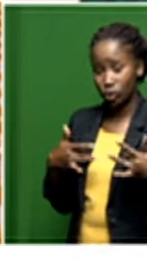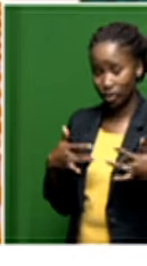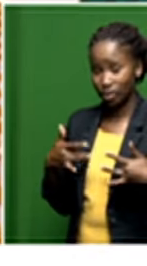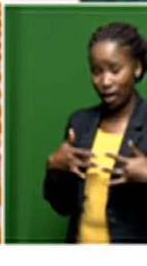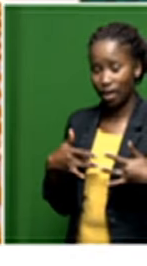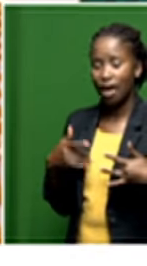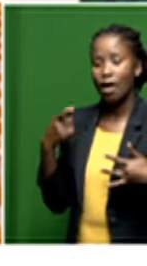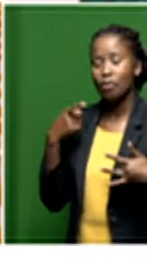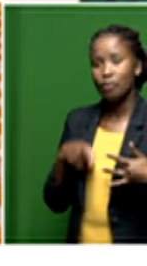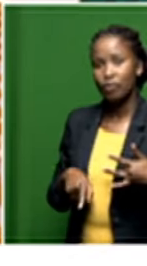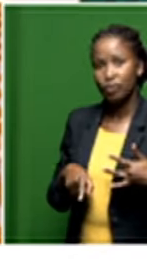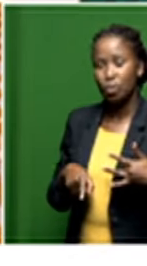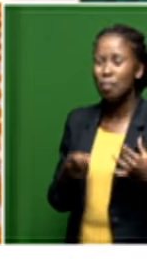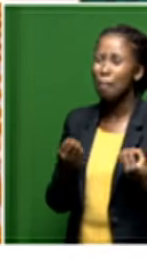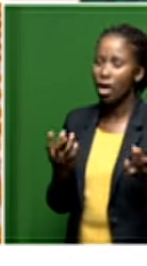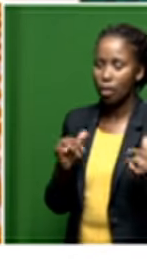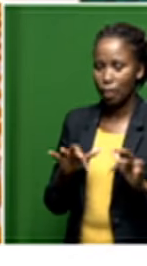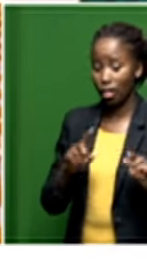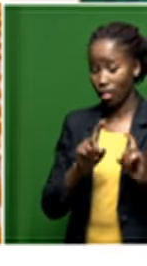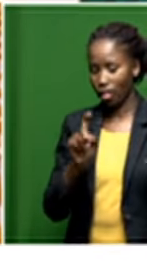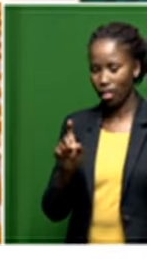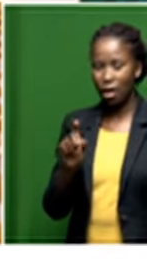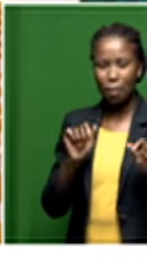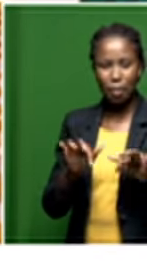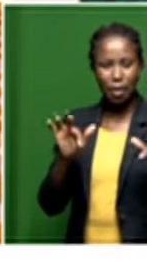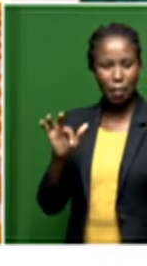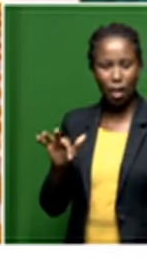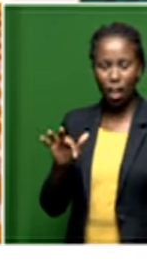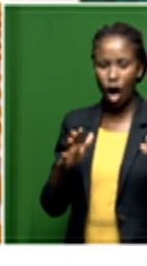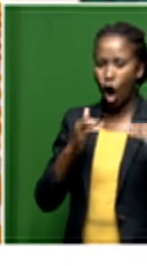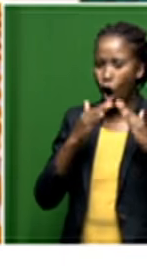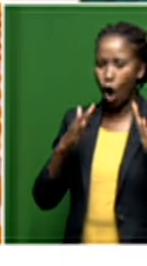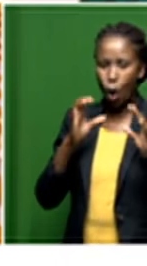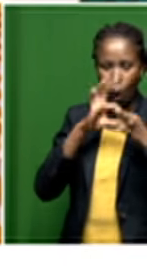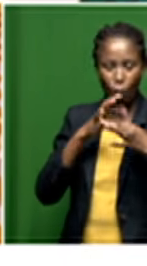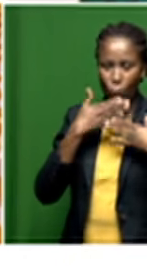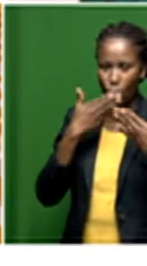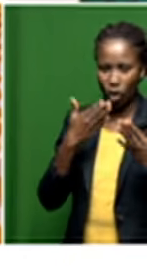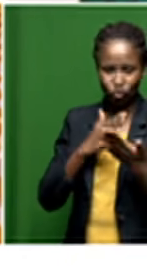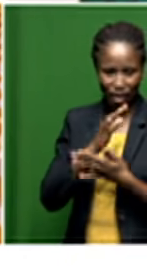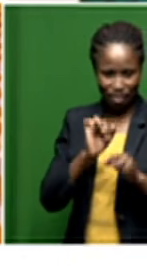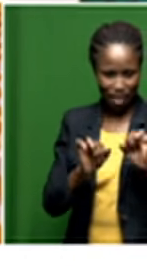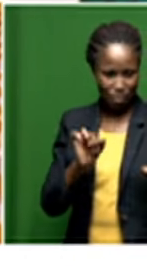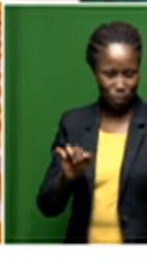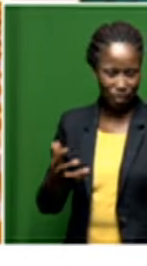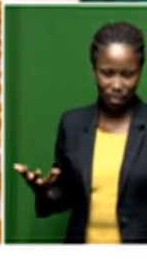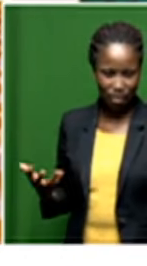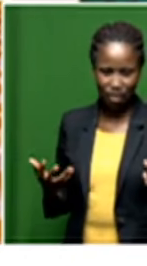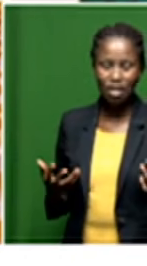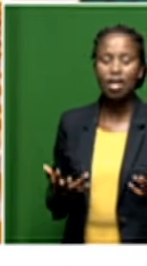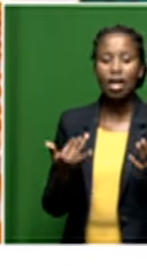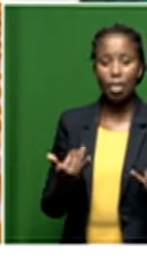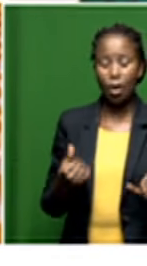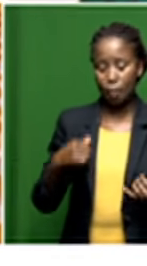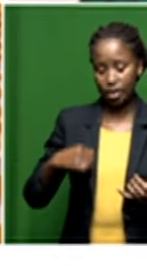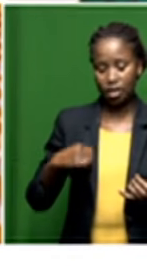concern for a lot of people, homeless people's rights. So The whole idea about municipal elections and us